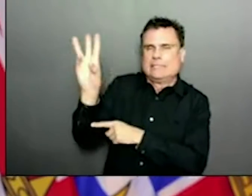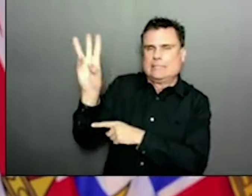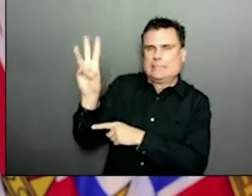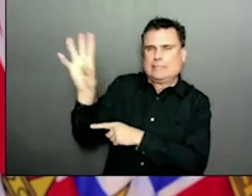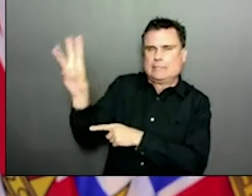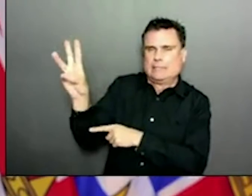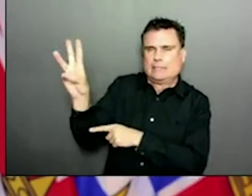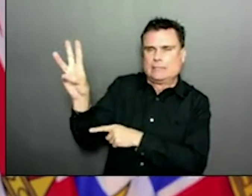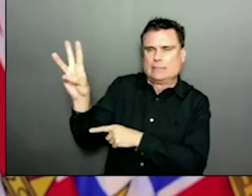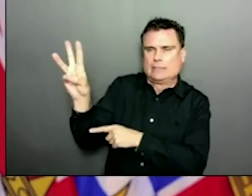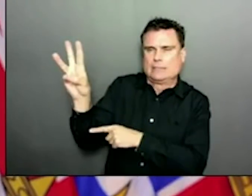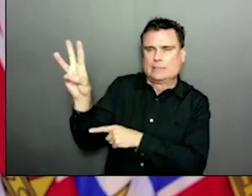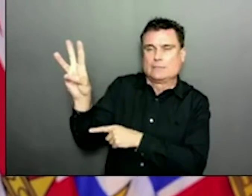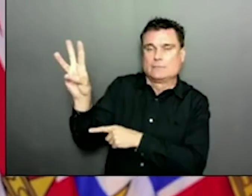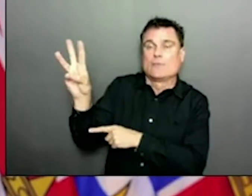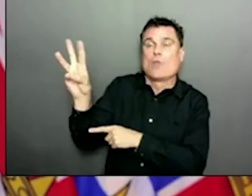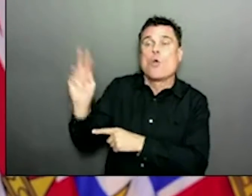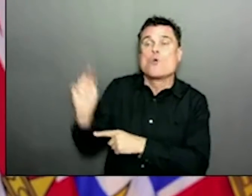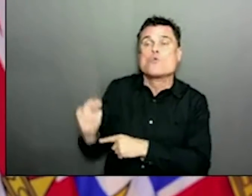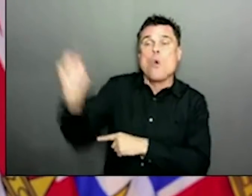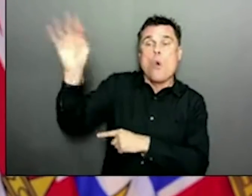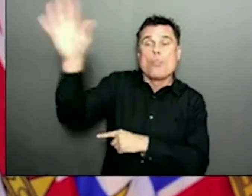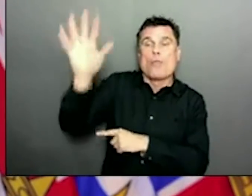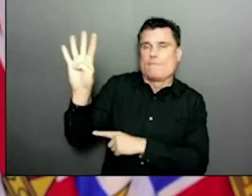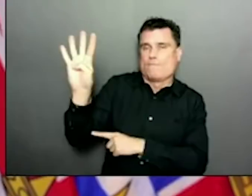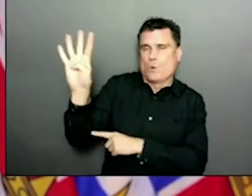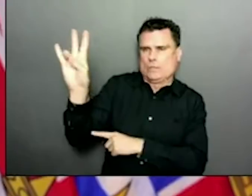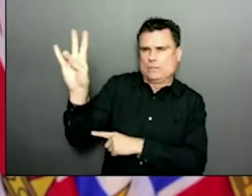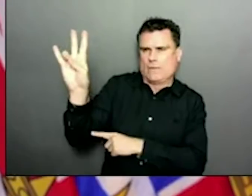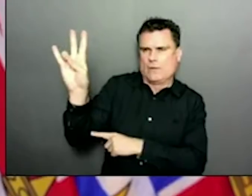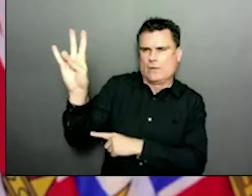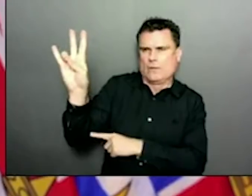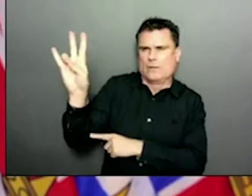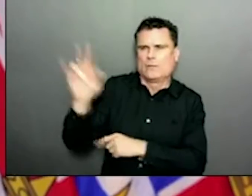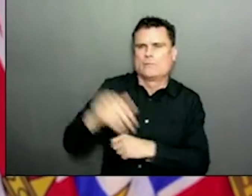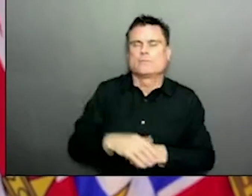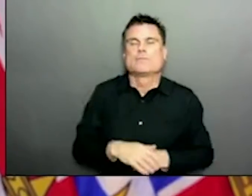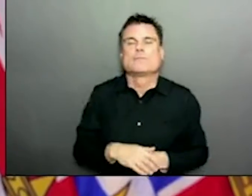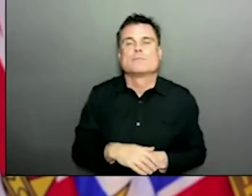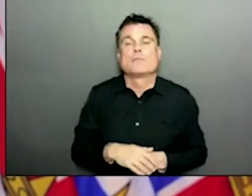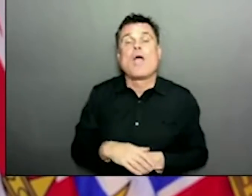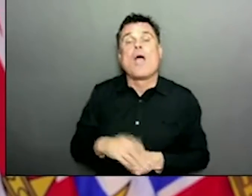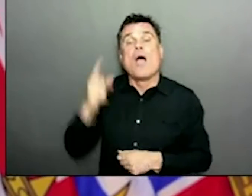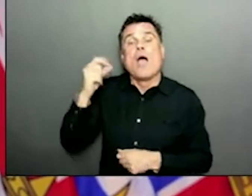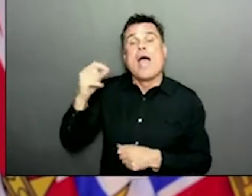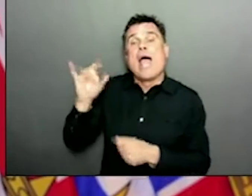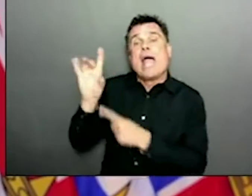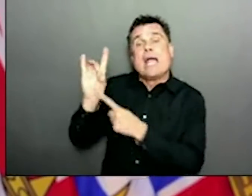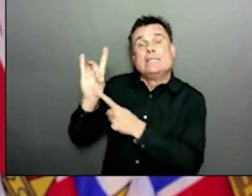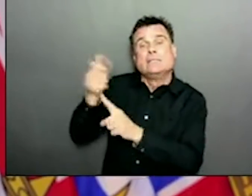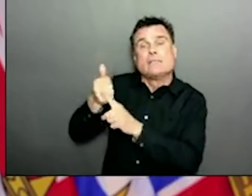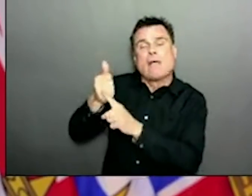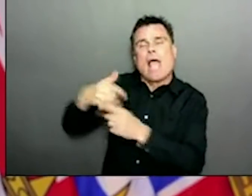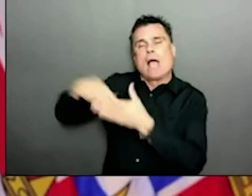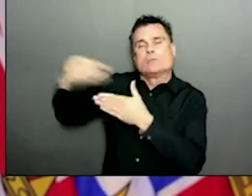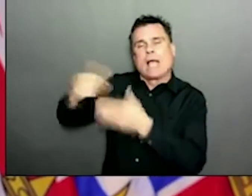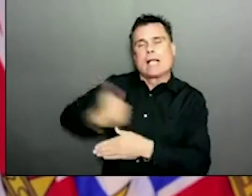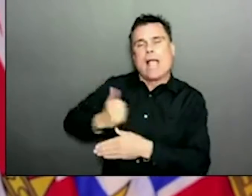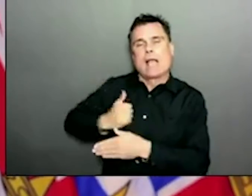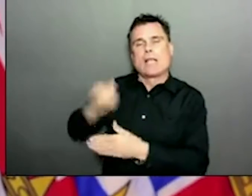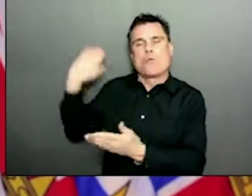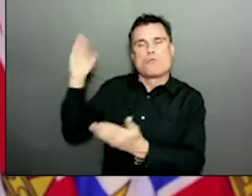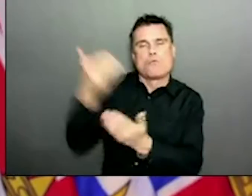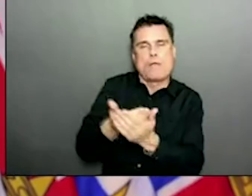and 47 in the Northern Health Region. In addition, we had 8 new cases in people who normally reside outside of